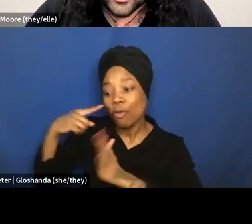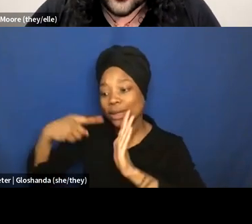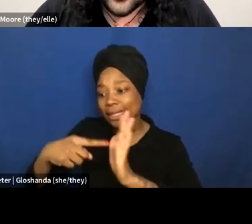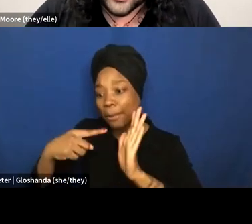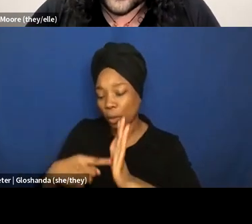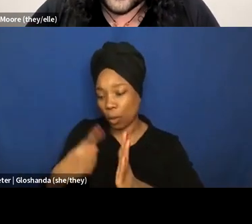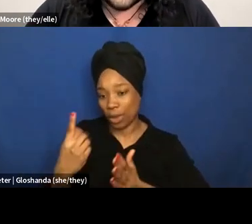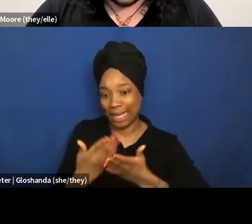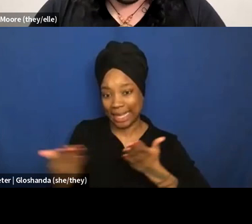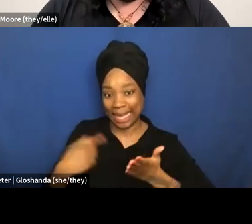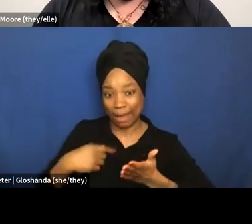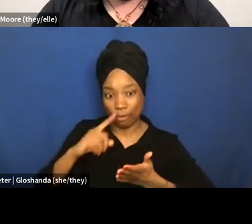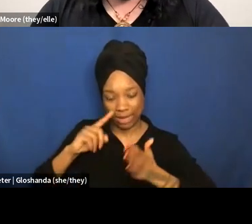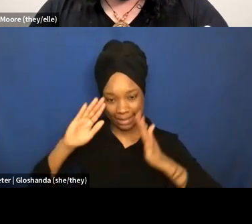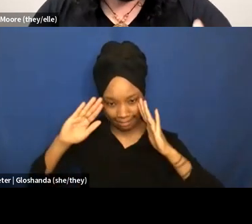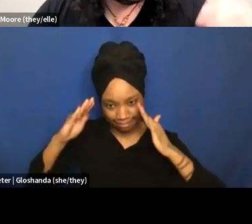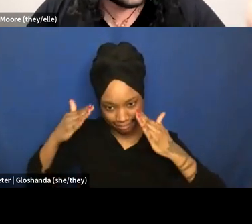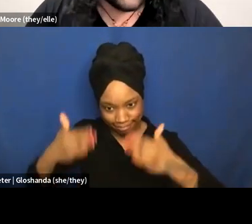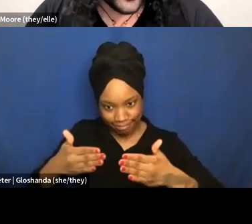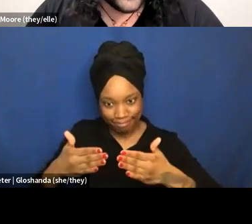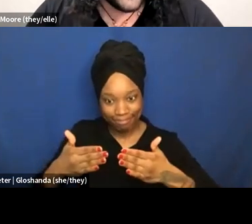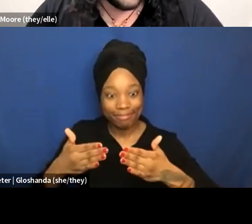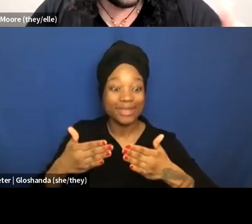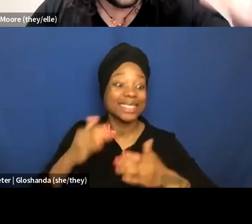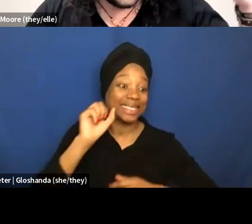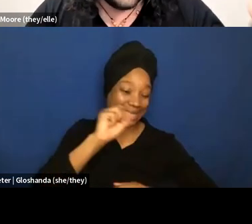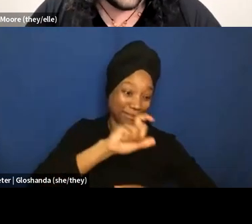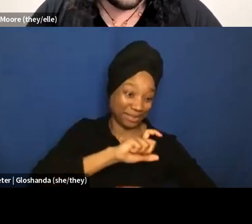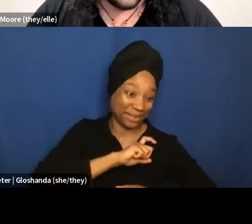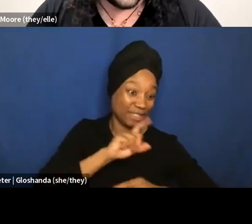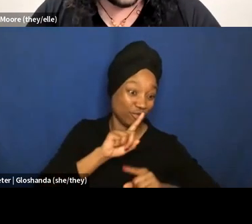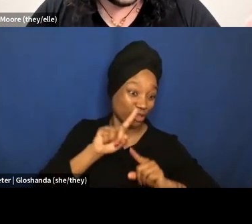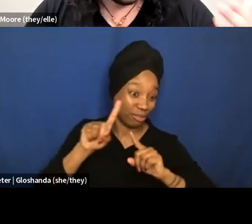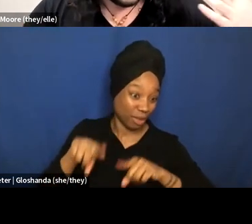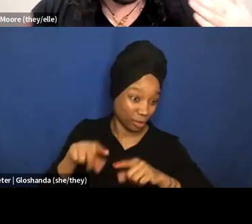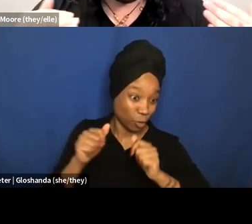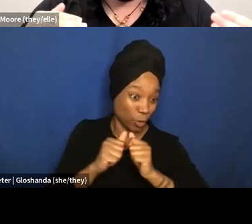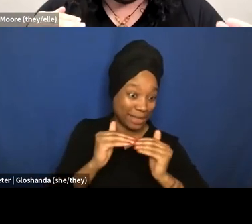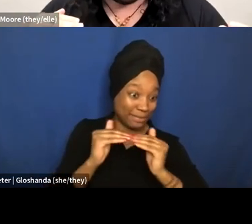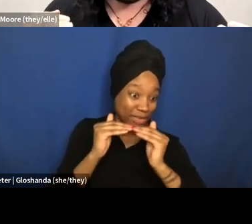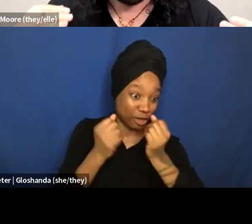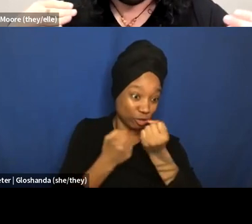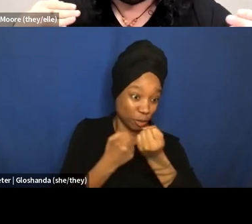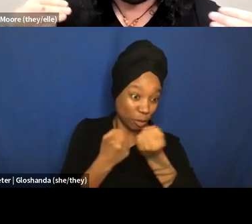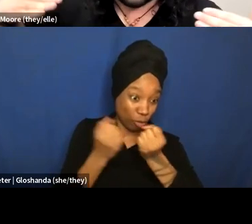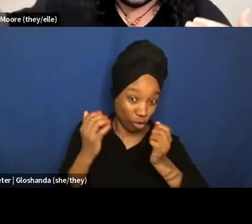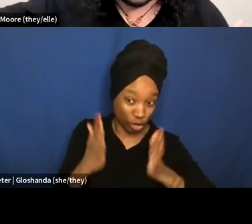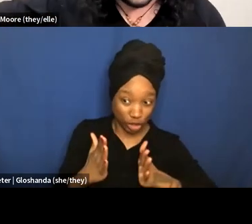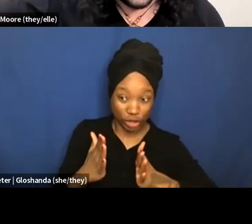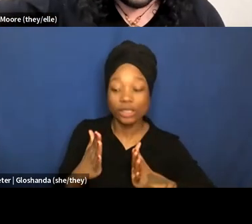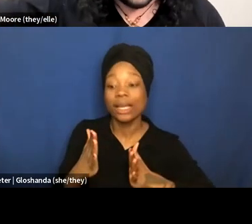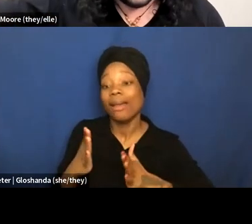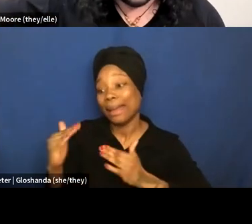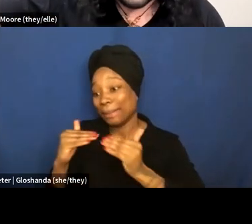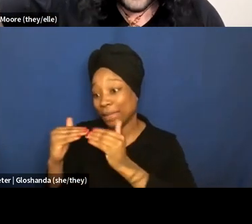lot on is, in addition to police responses with peer supporters, right? And peer supporters responding